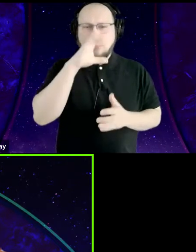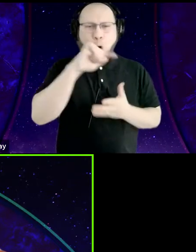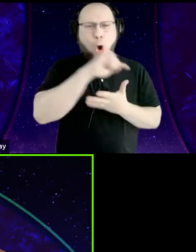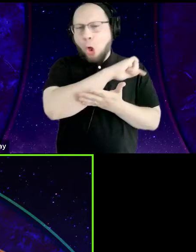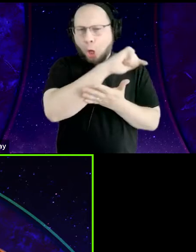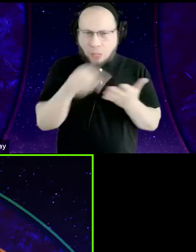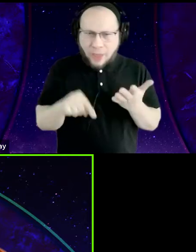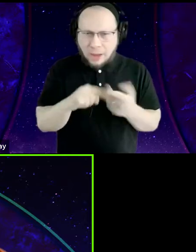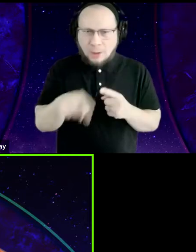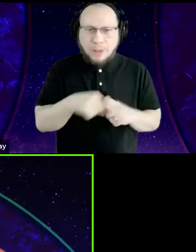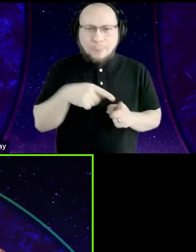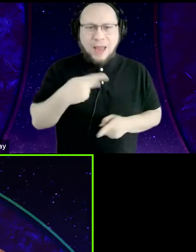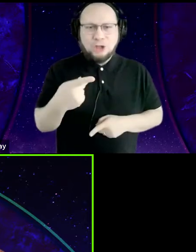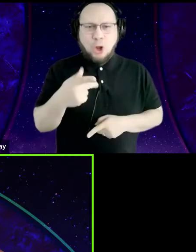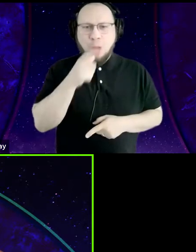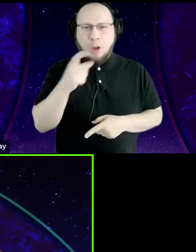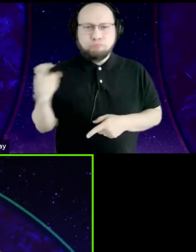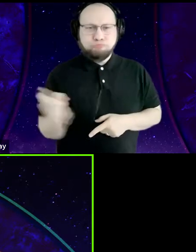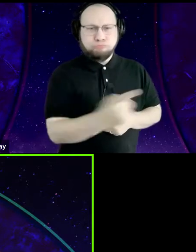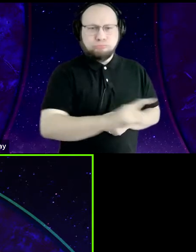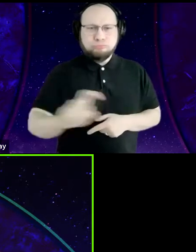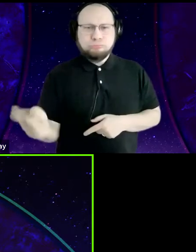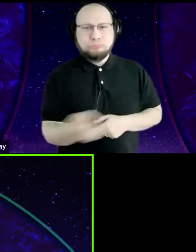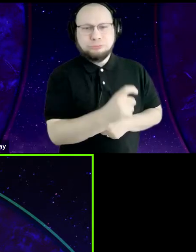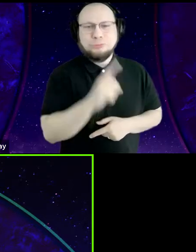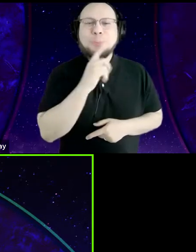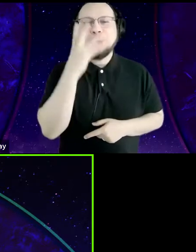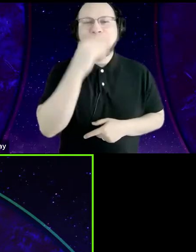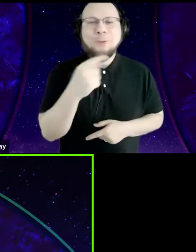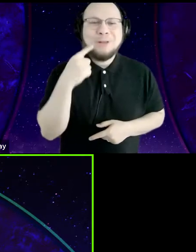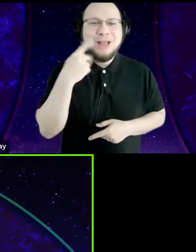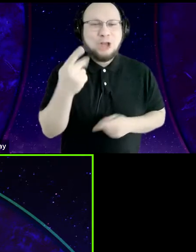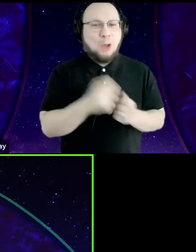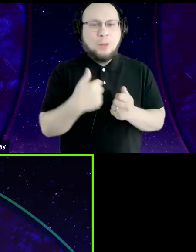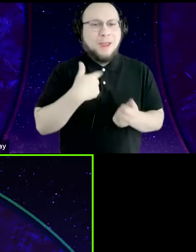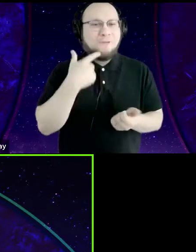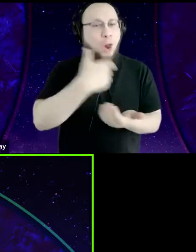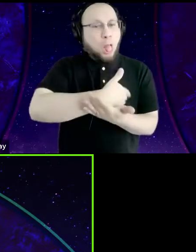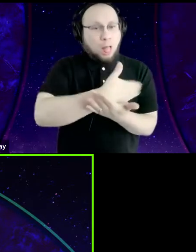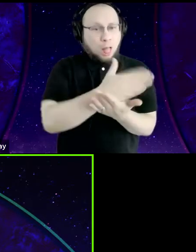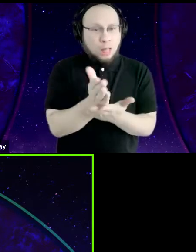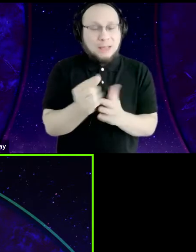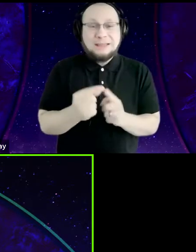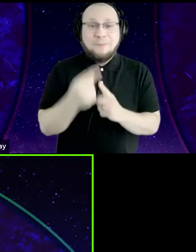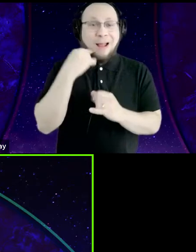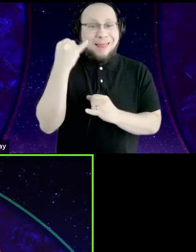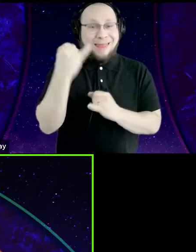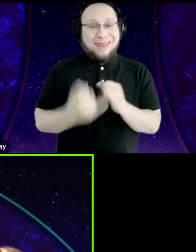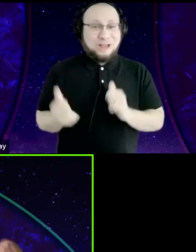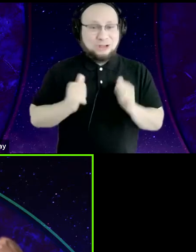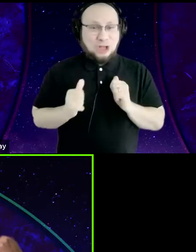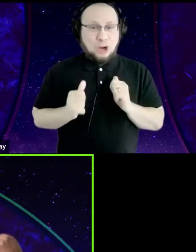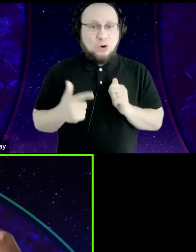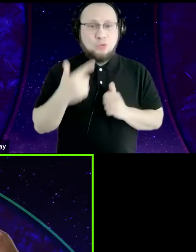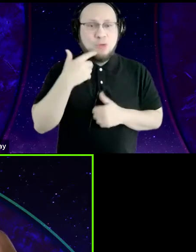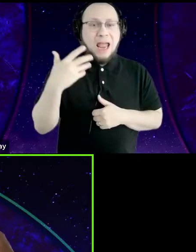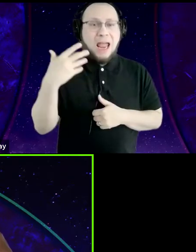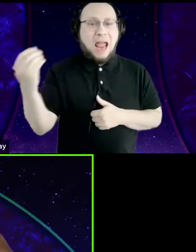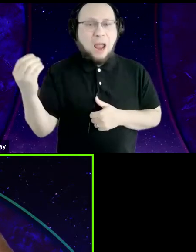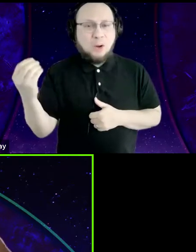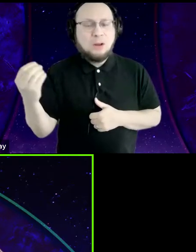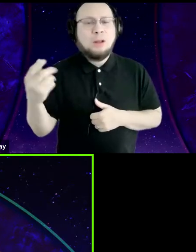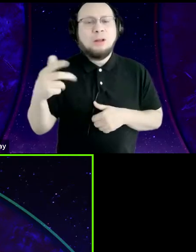my dog roamed through the stage and it was really beautiful because he was with me for the whole run except the last weekend. And I took him out on the water because he'd gotten really